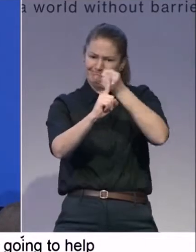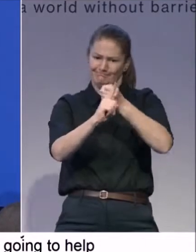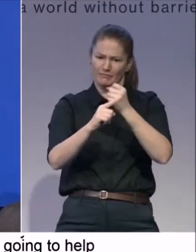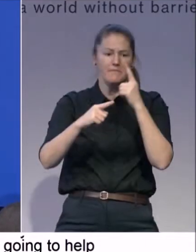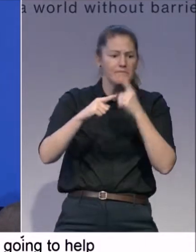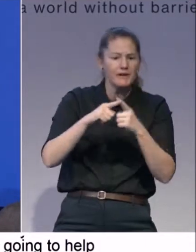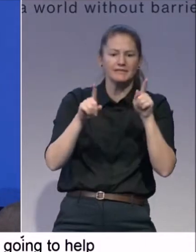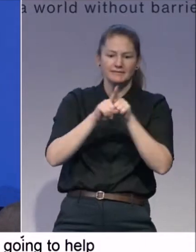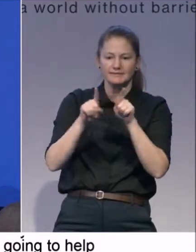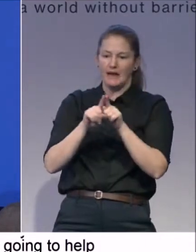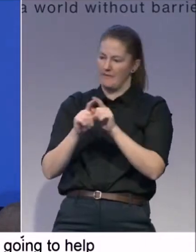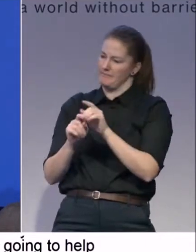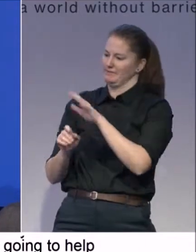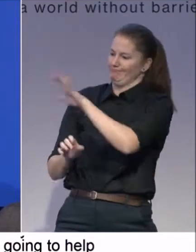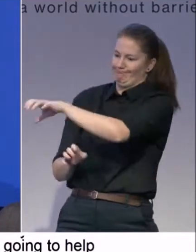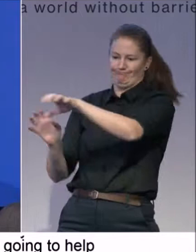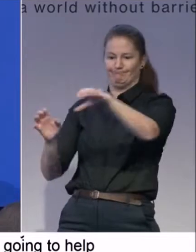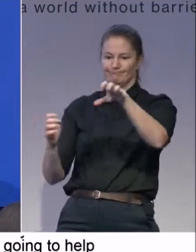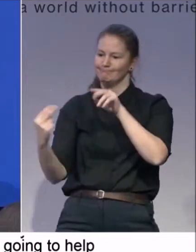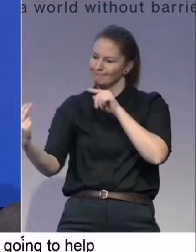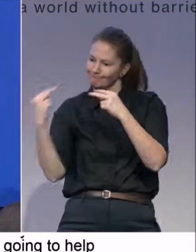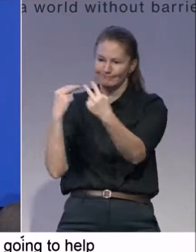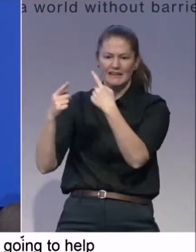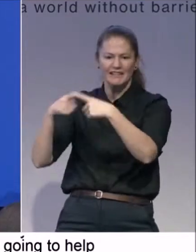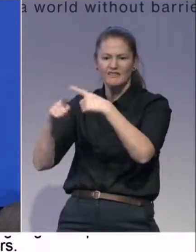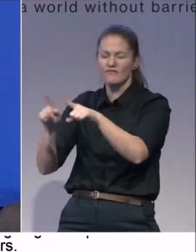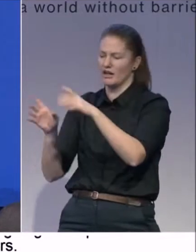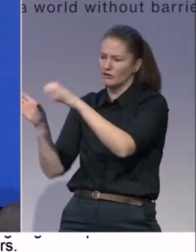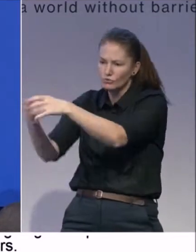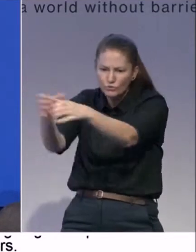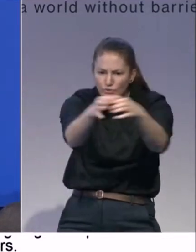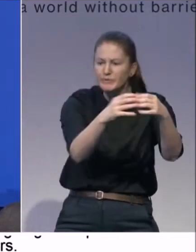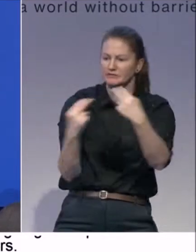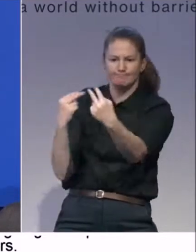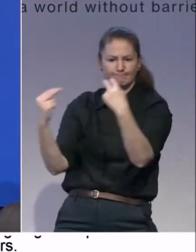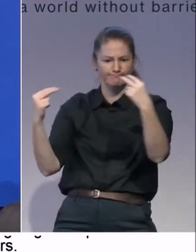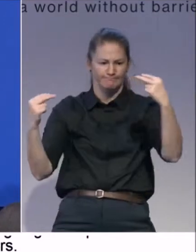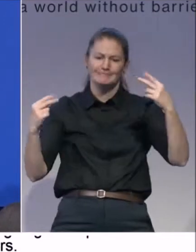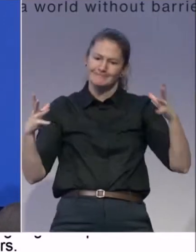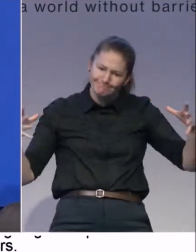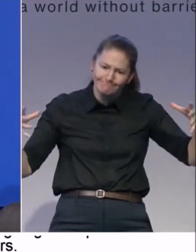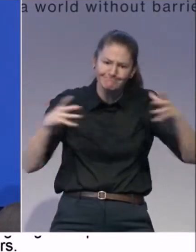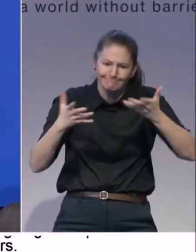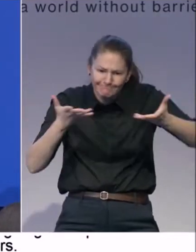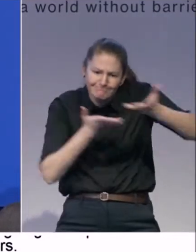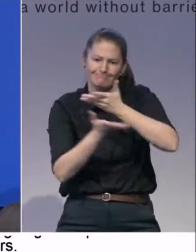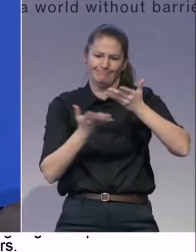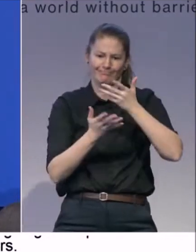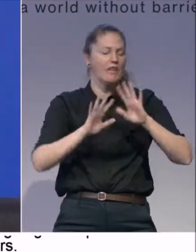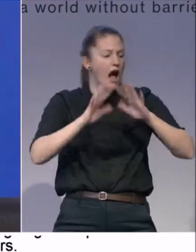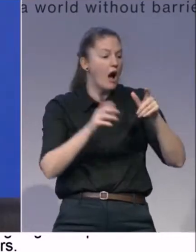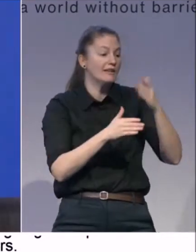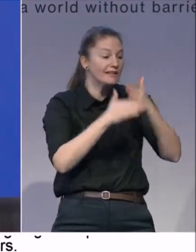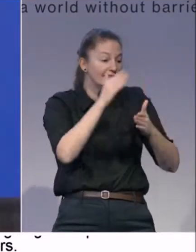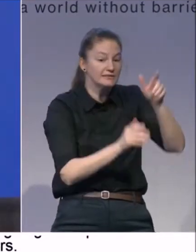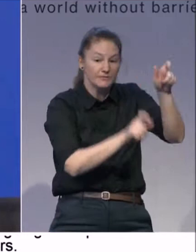more persons with disabilities in leadership positions to effect more changes. Thank